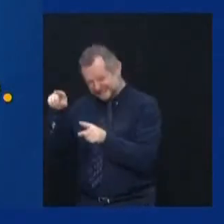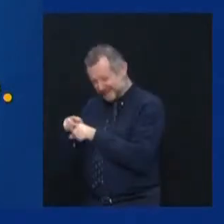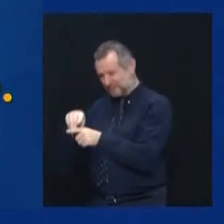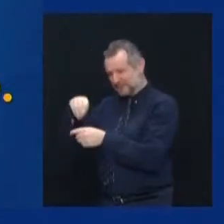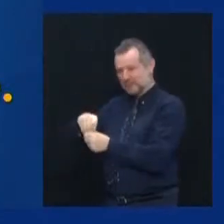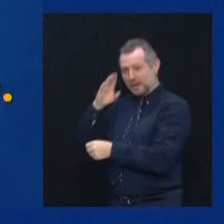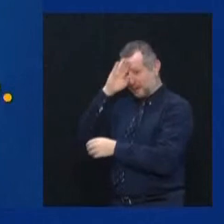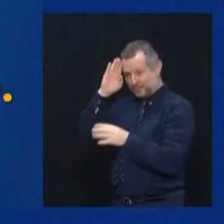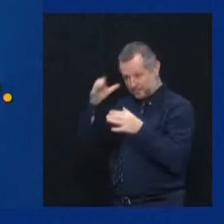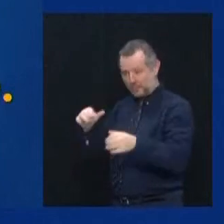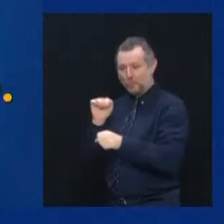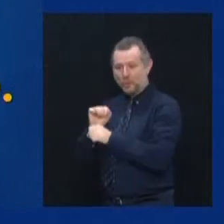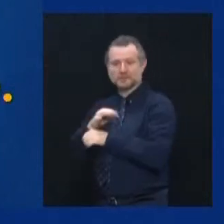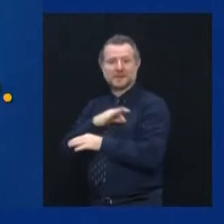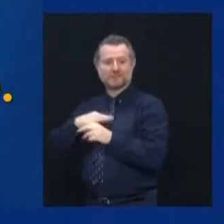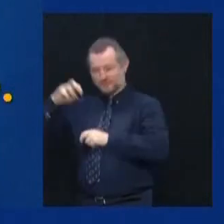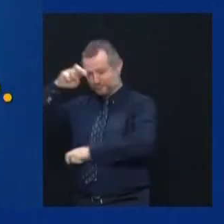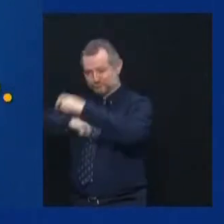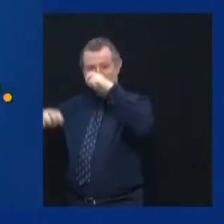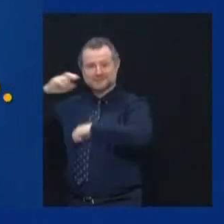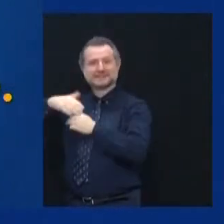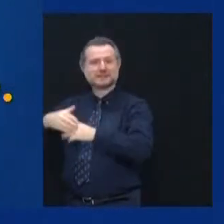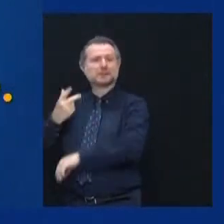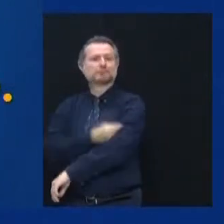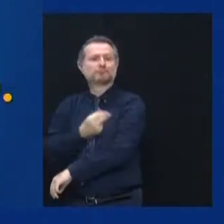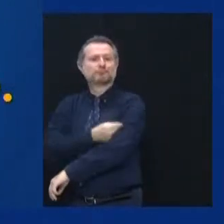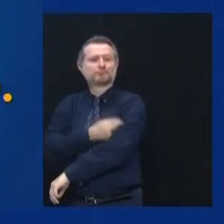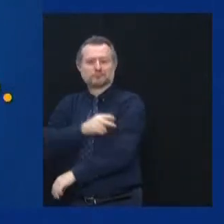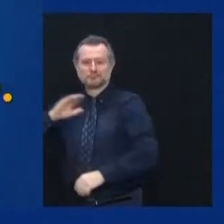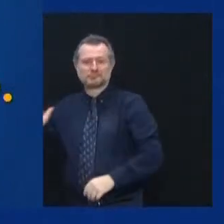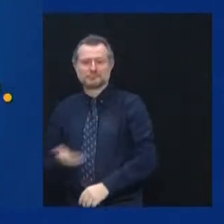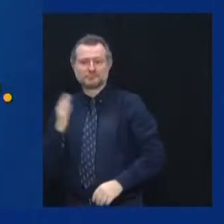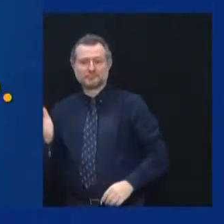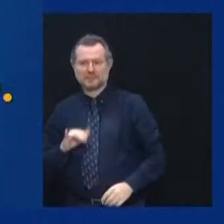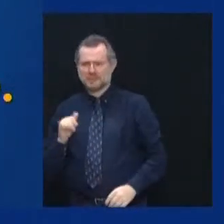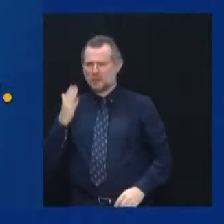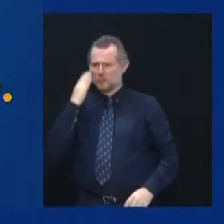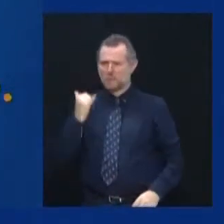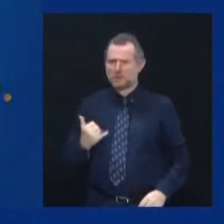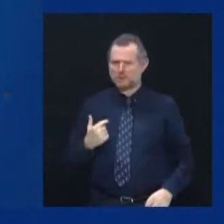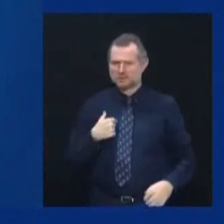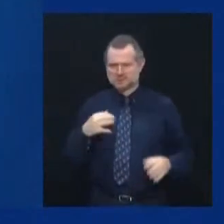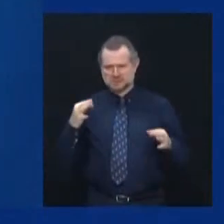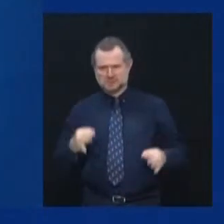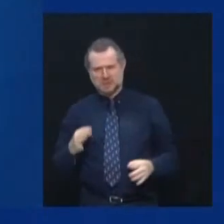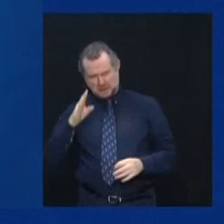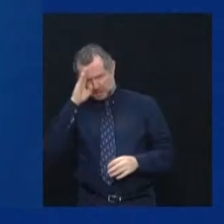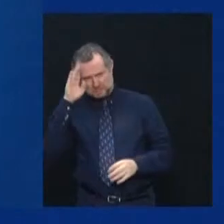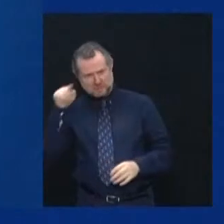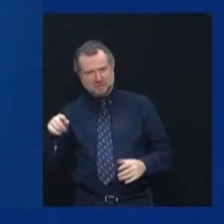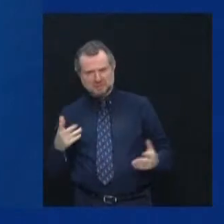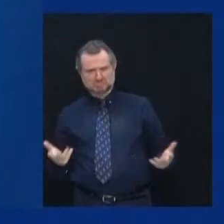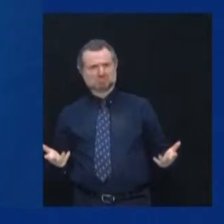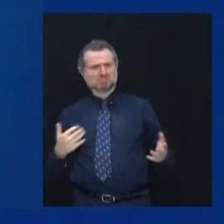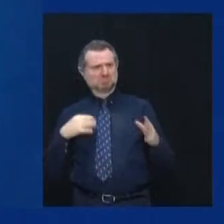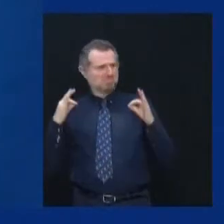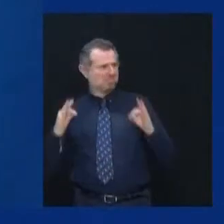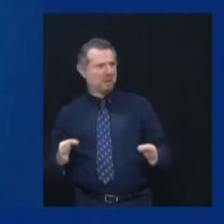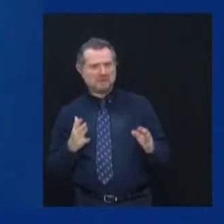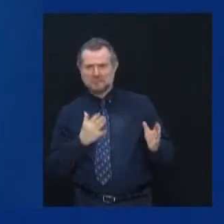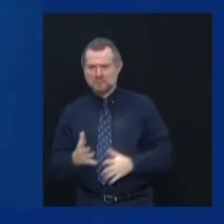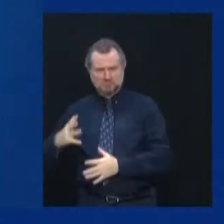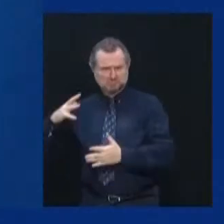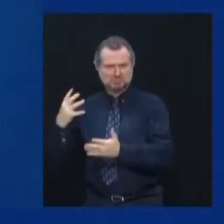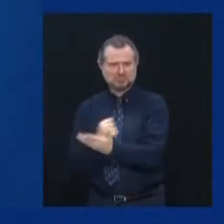is all healthcare workers. That's why we use the hospitals to do as the primary source of